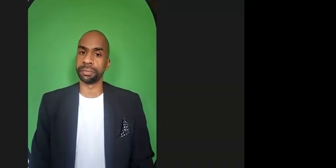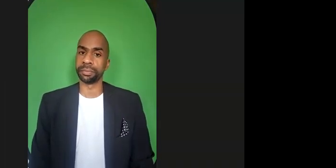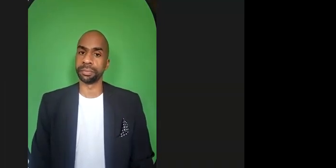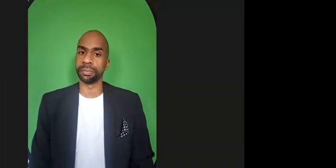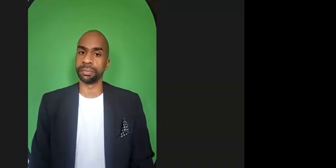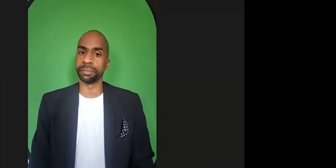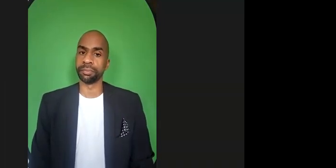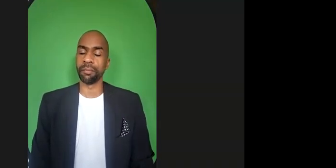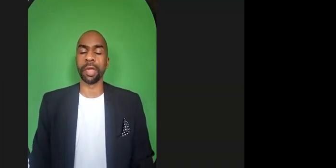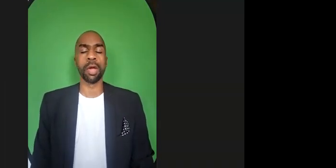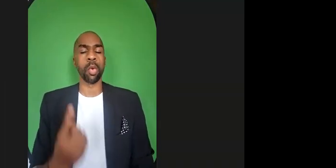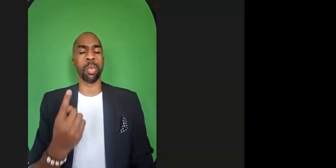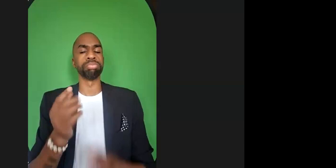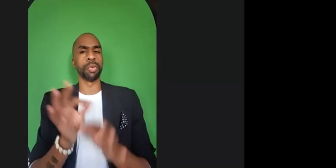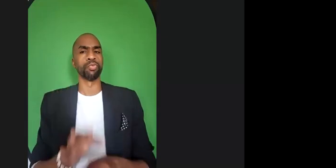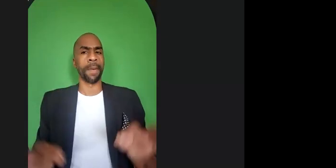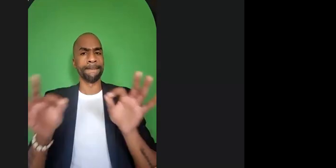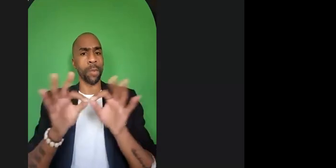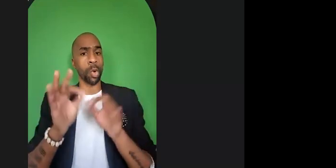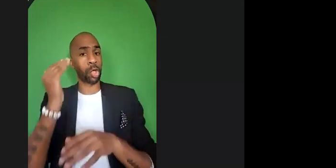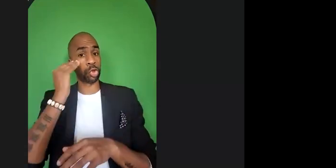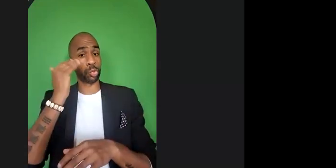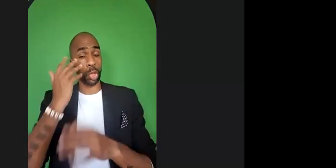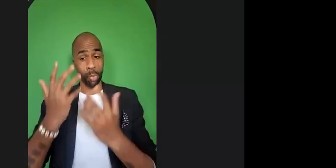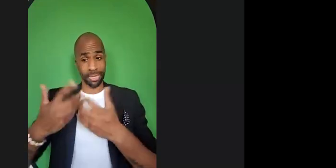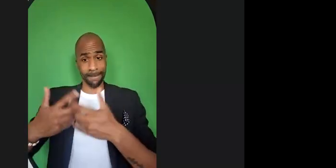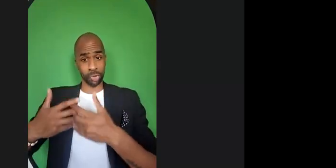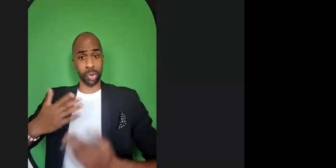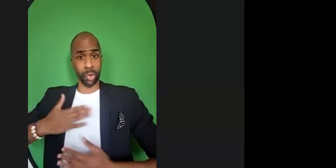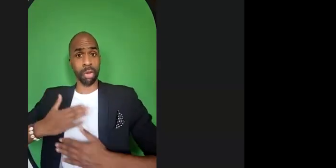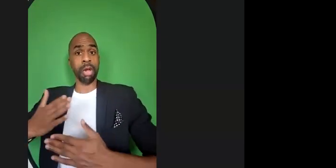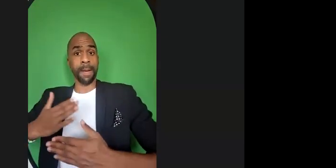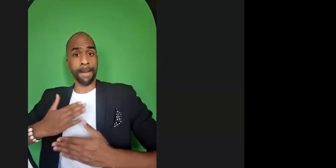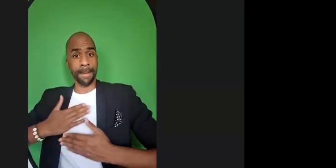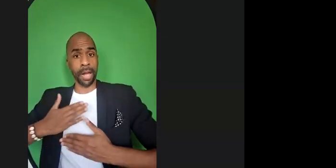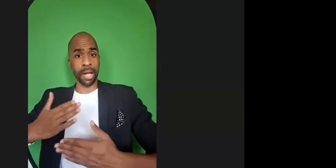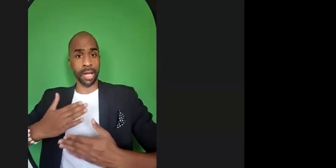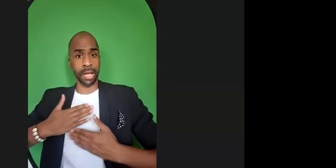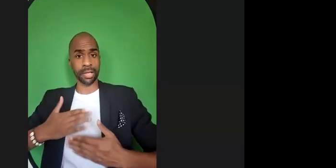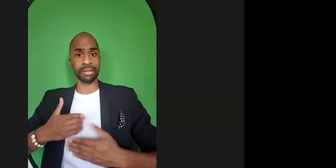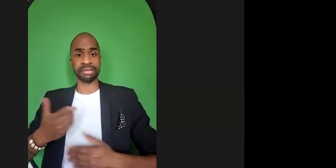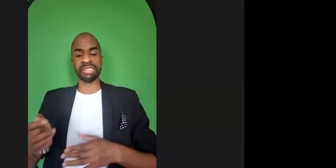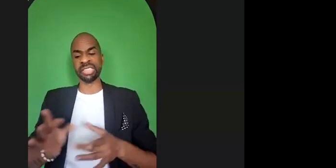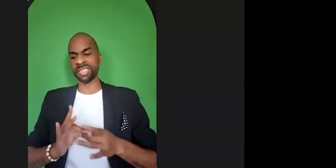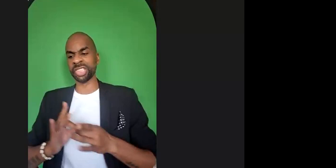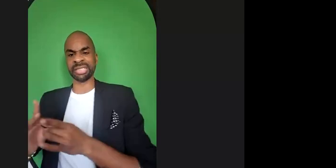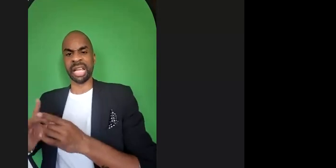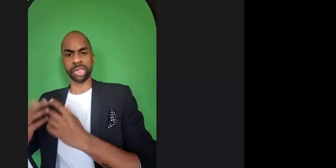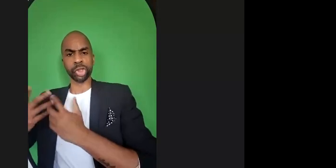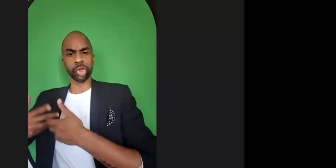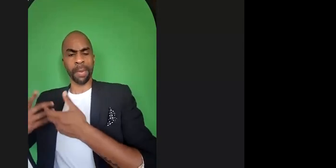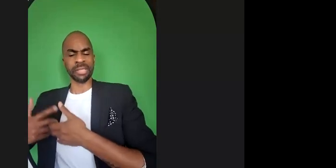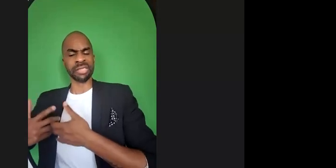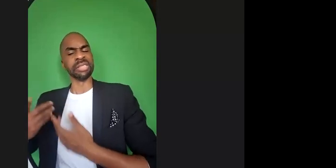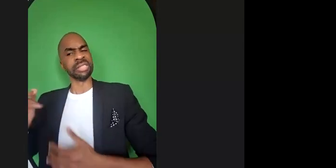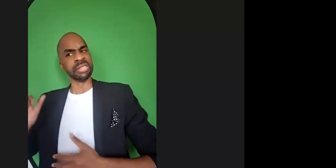One thing that's important to know with a ventilator is that this does lead to people being tied to a machine. So it